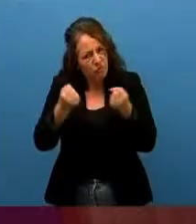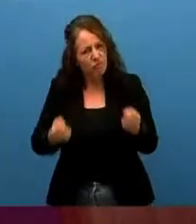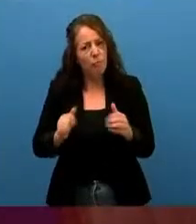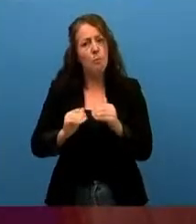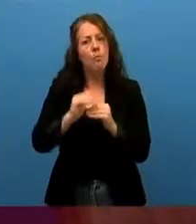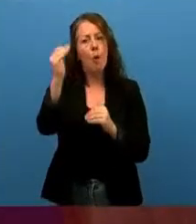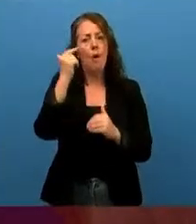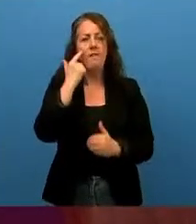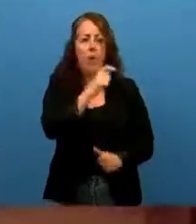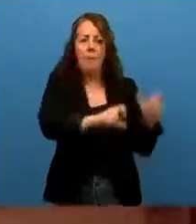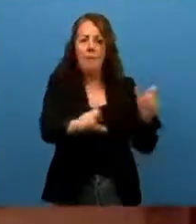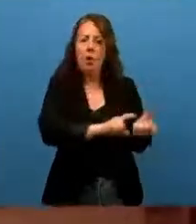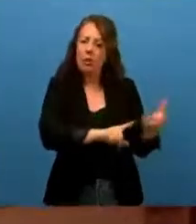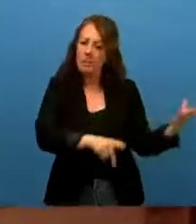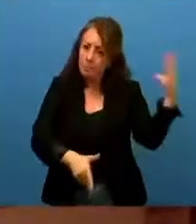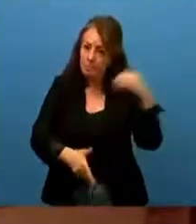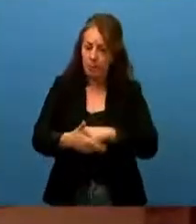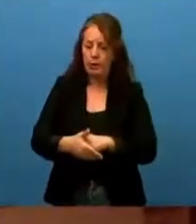Koyanak.